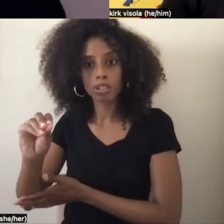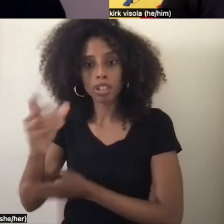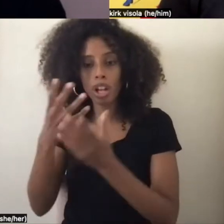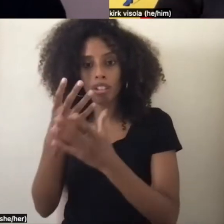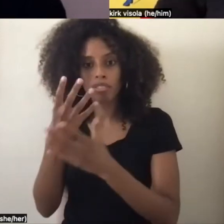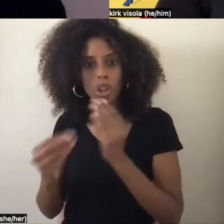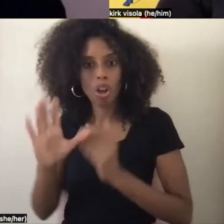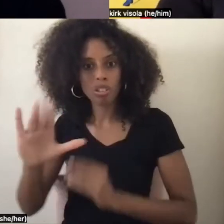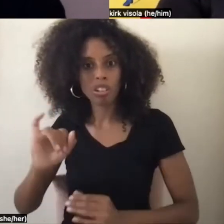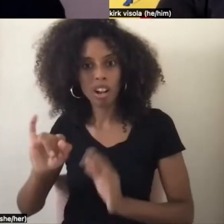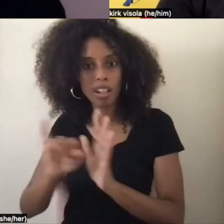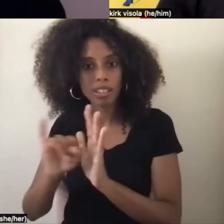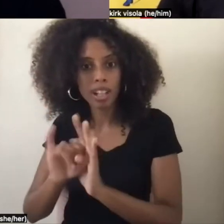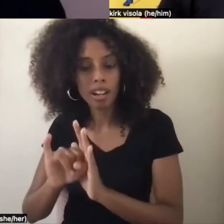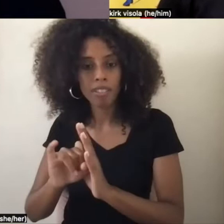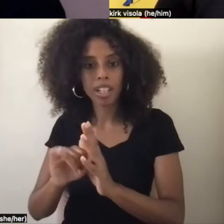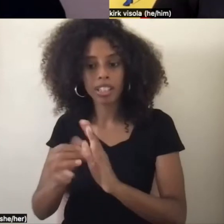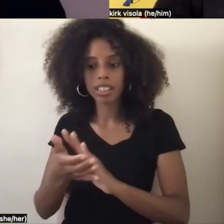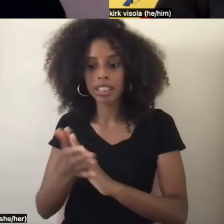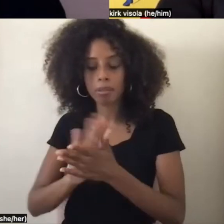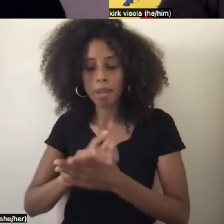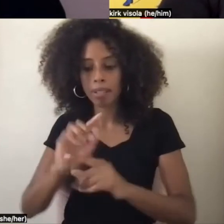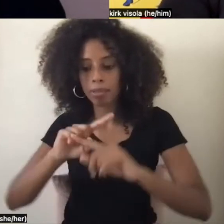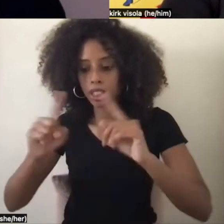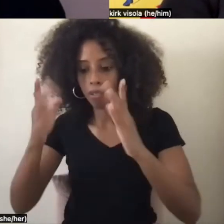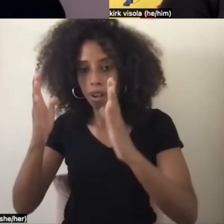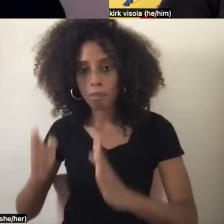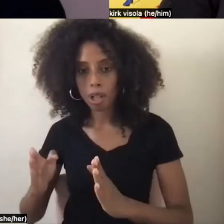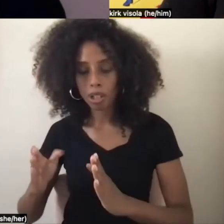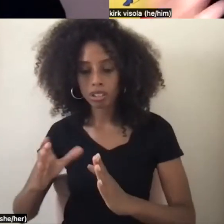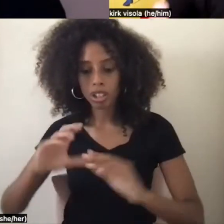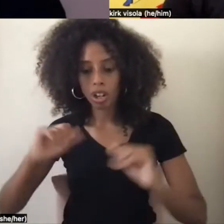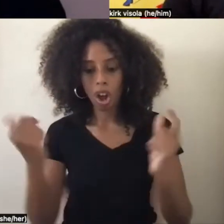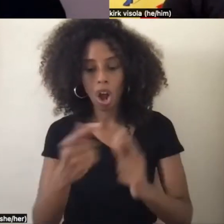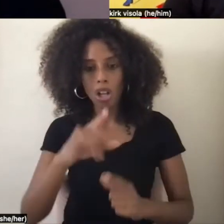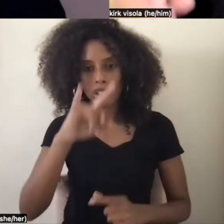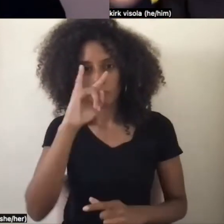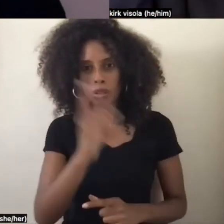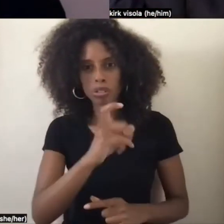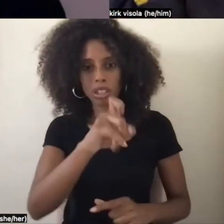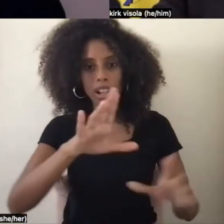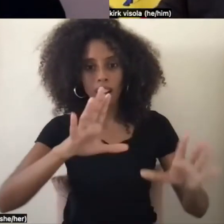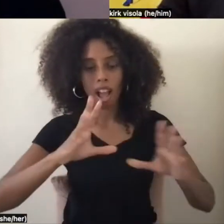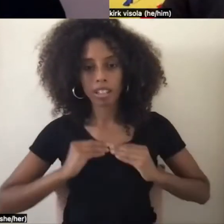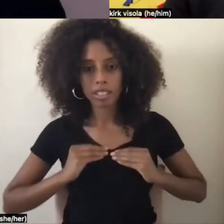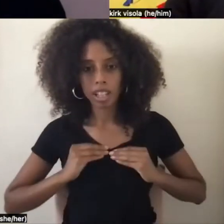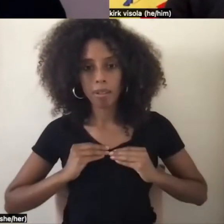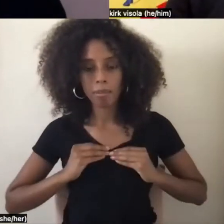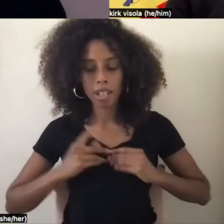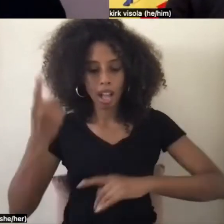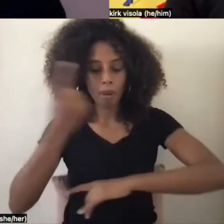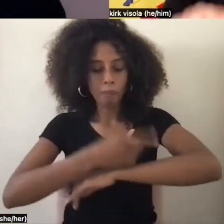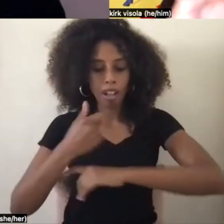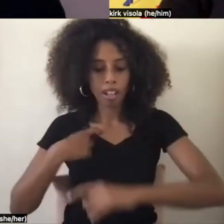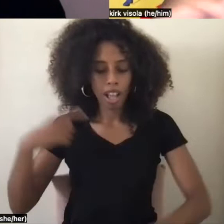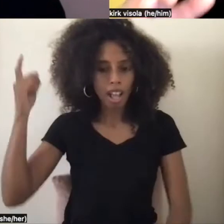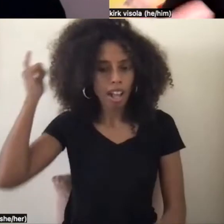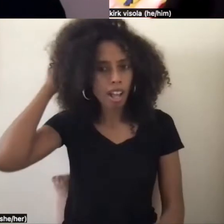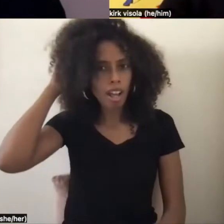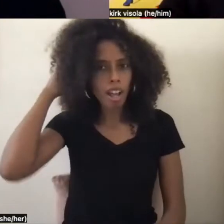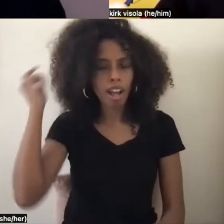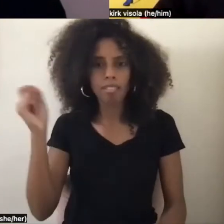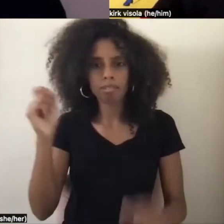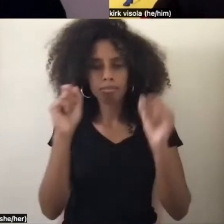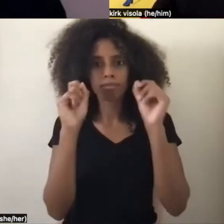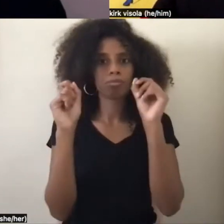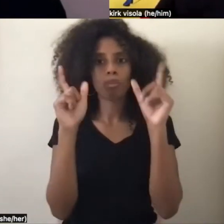all the things that she had to do, all the bullshit that she had to take. And then the light bulb went off one day, like, what am I doing? And then from there on